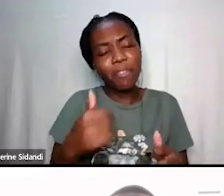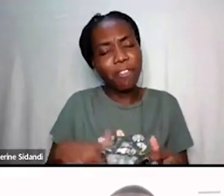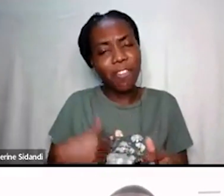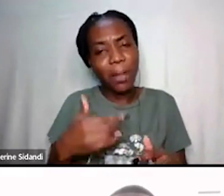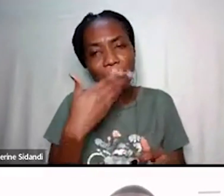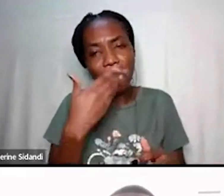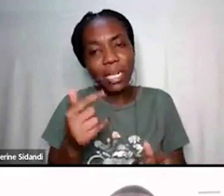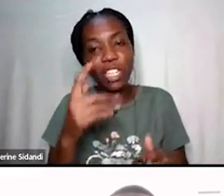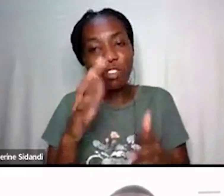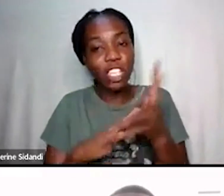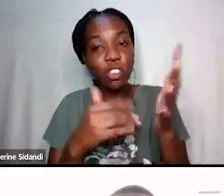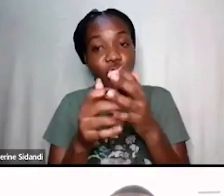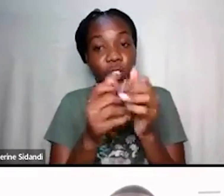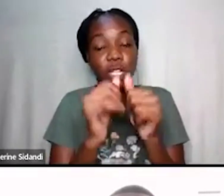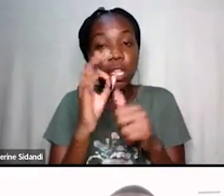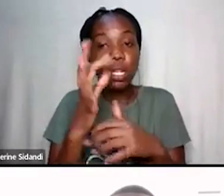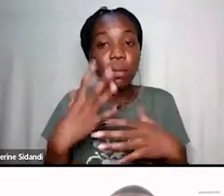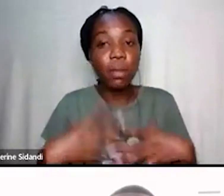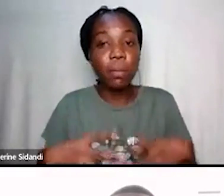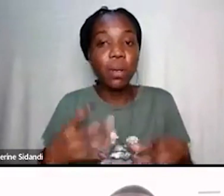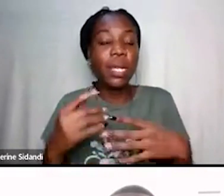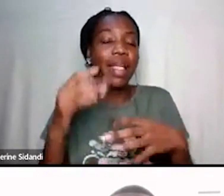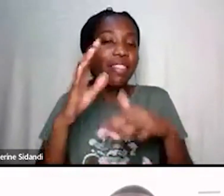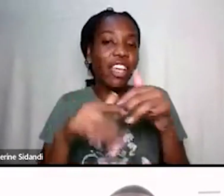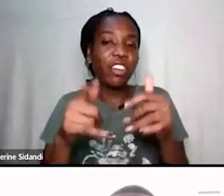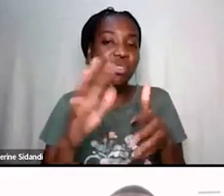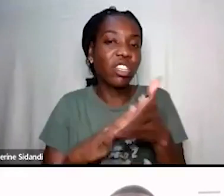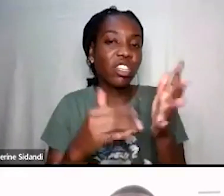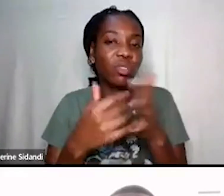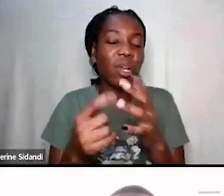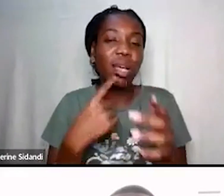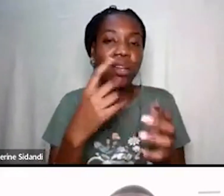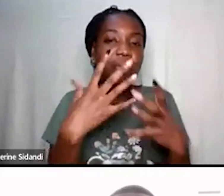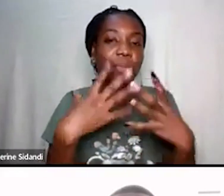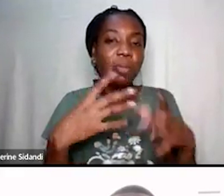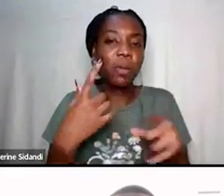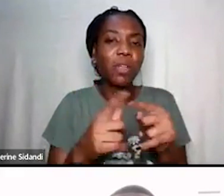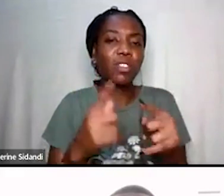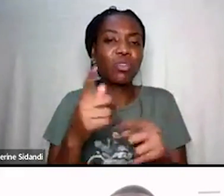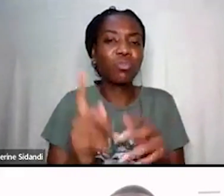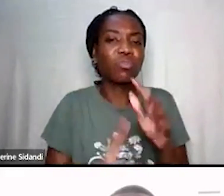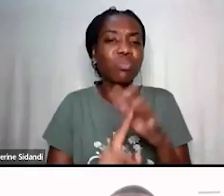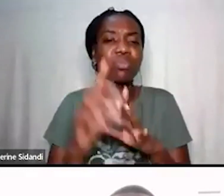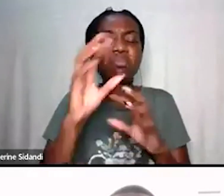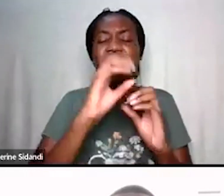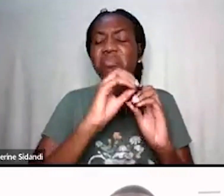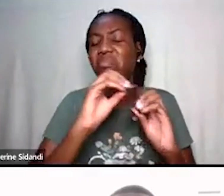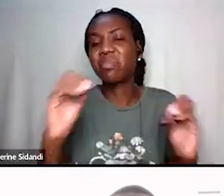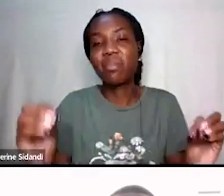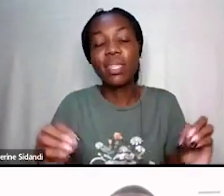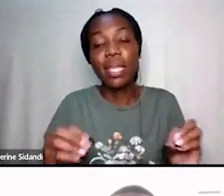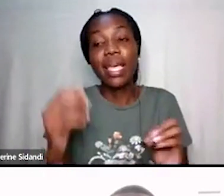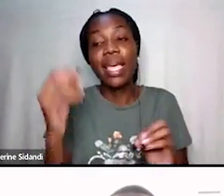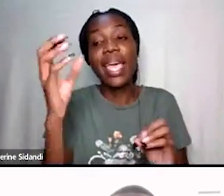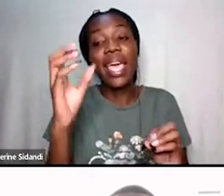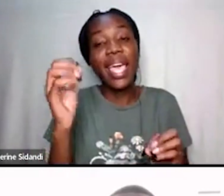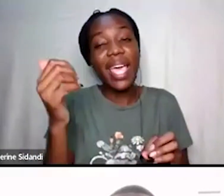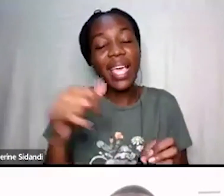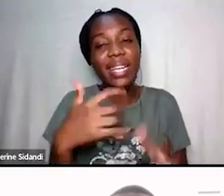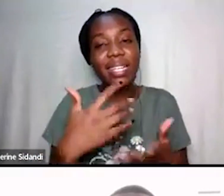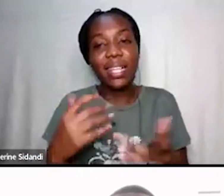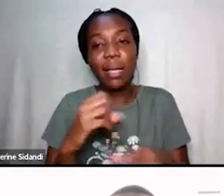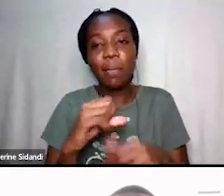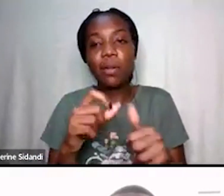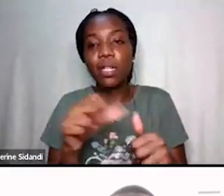people than network with 100 people and come out with nothing. You not have known anything about somebody else. You not have focused